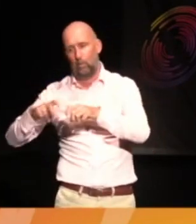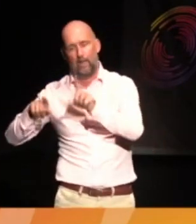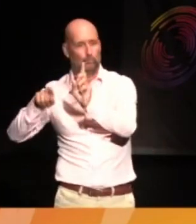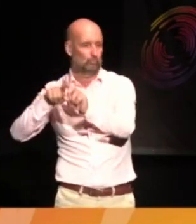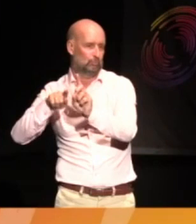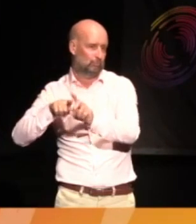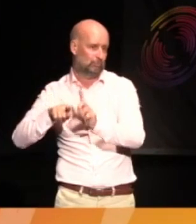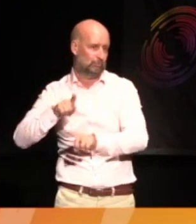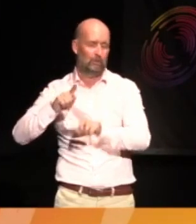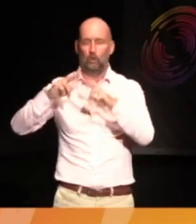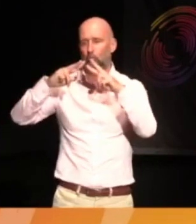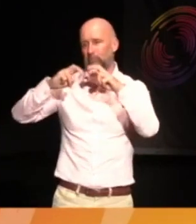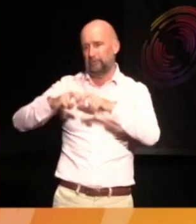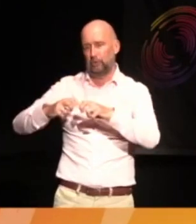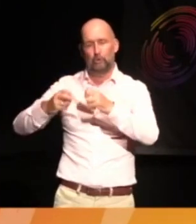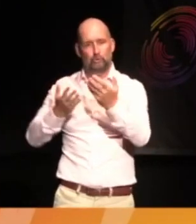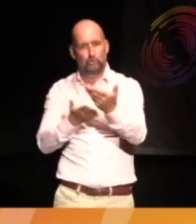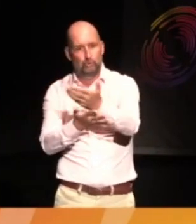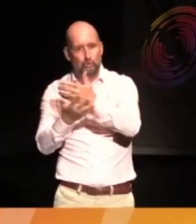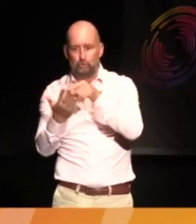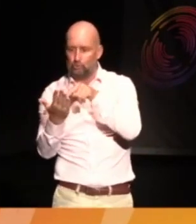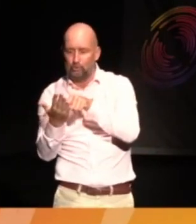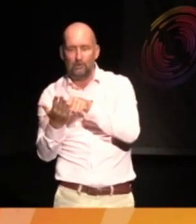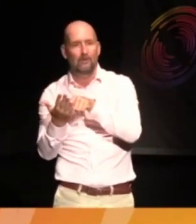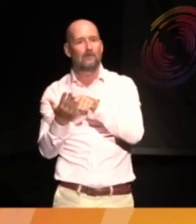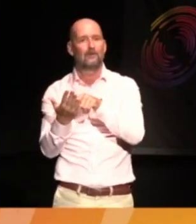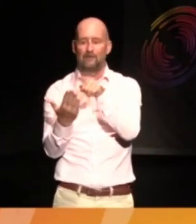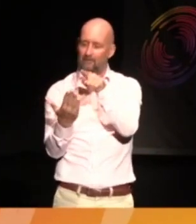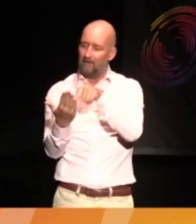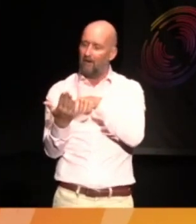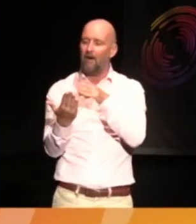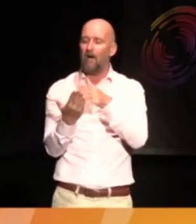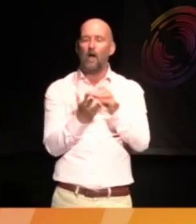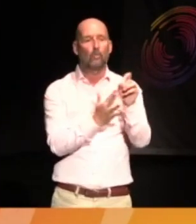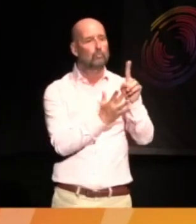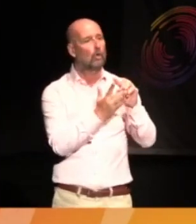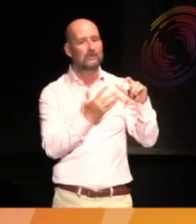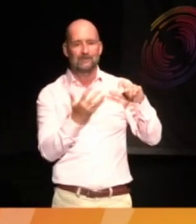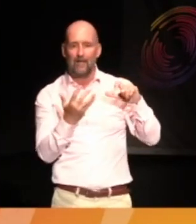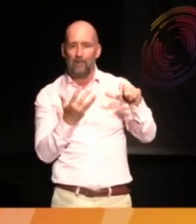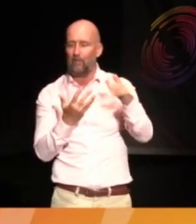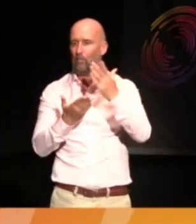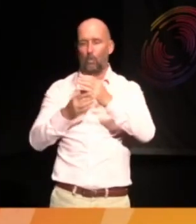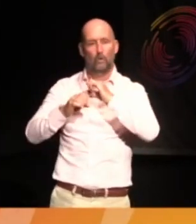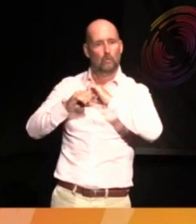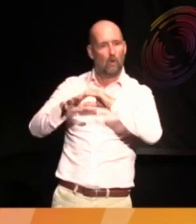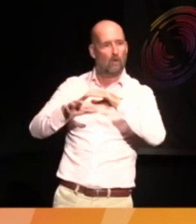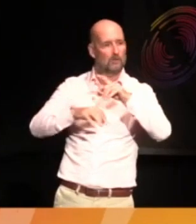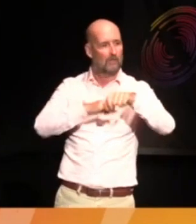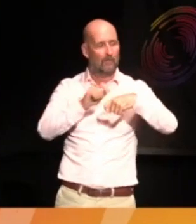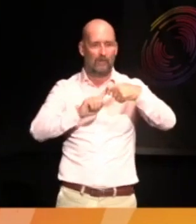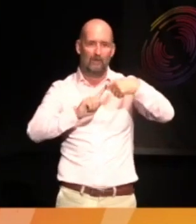this research to back up the sustainability of projects that we want to launch, to, let's say, extend how